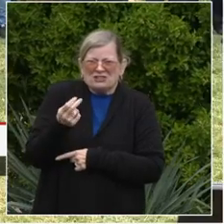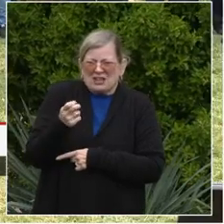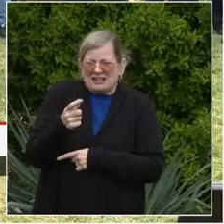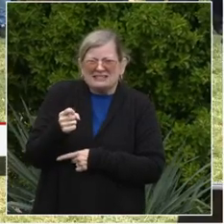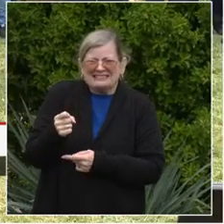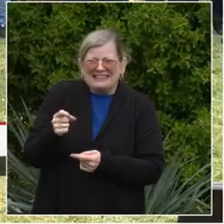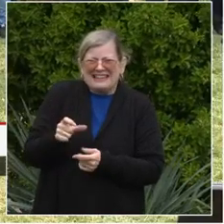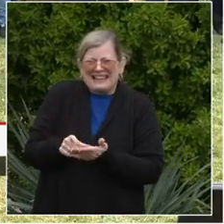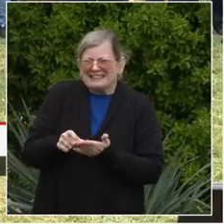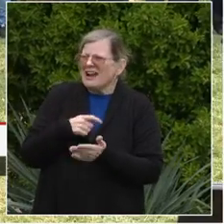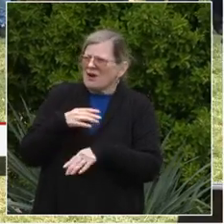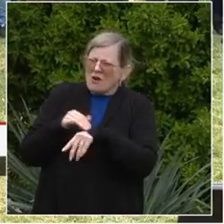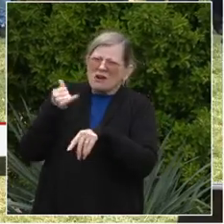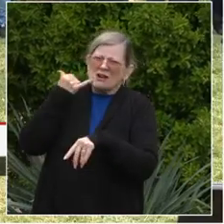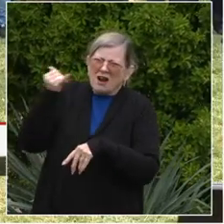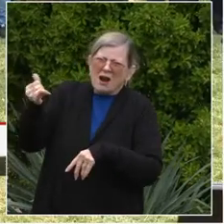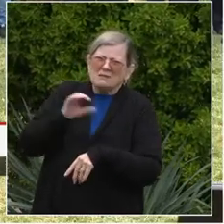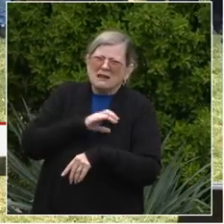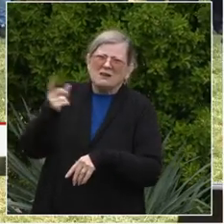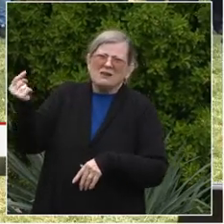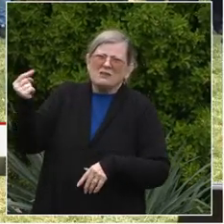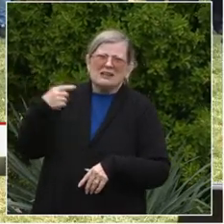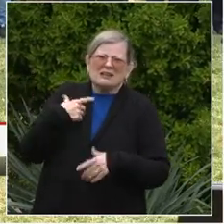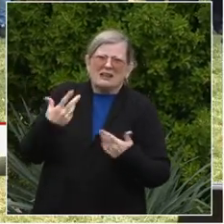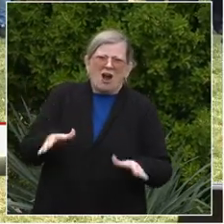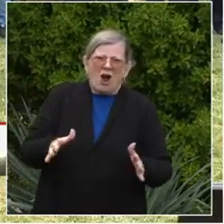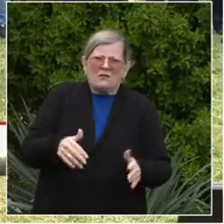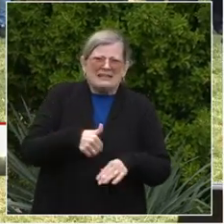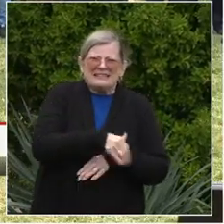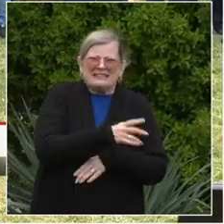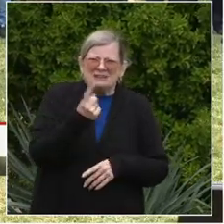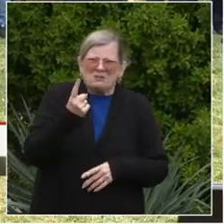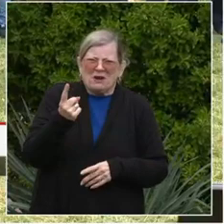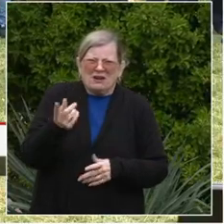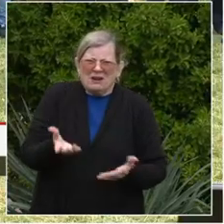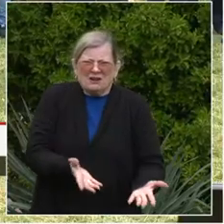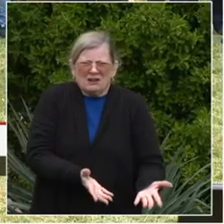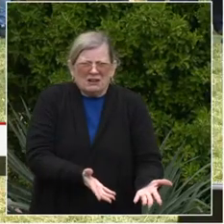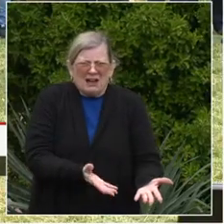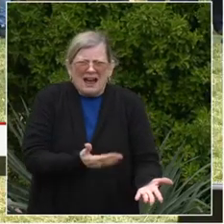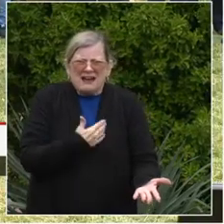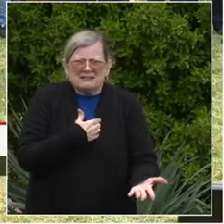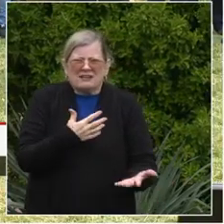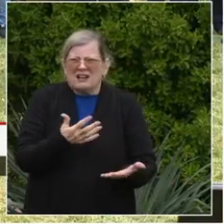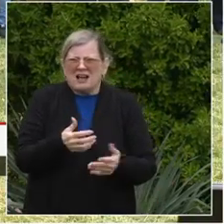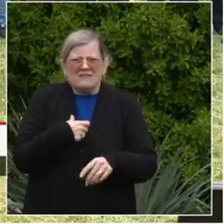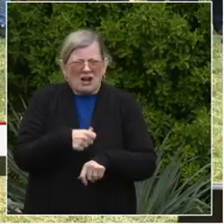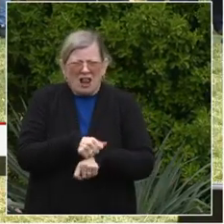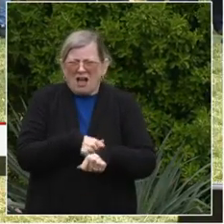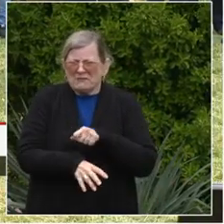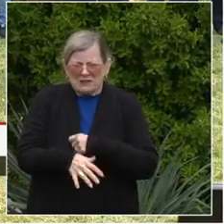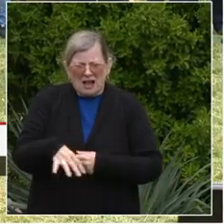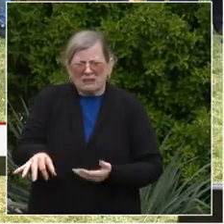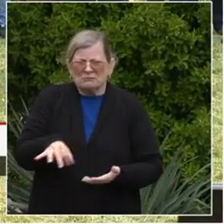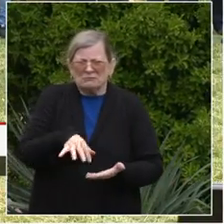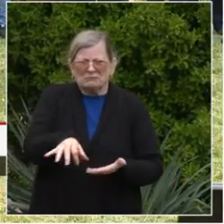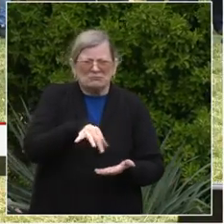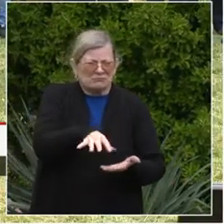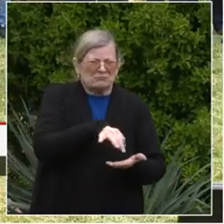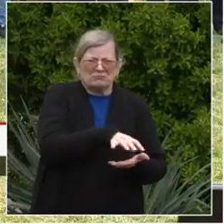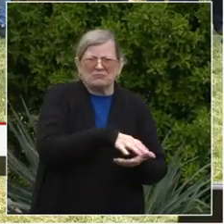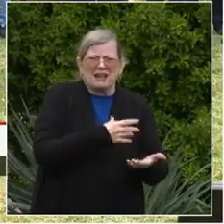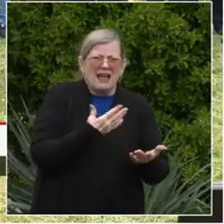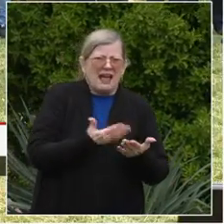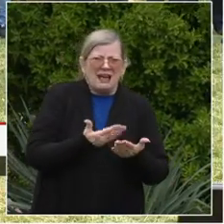were like, we've already sent somebody out. Nobody came. What am I supposed to do? I picked up some gloves, put them in the Ziploc bag. I was like, well, evidence, but I